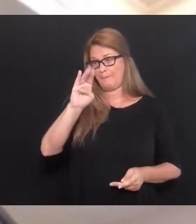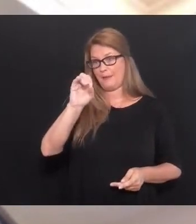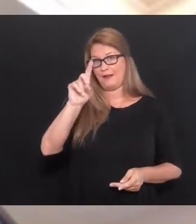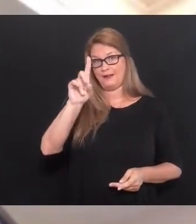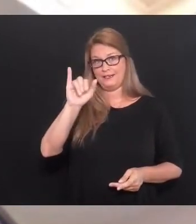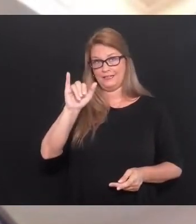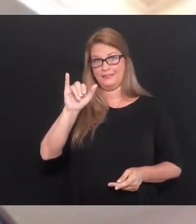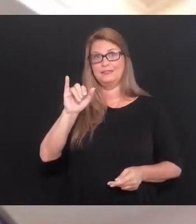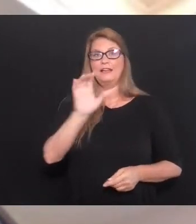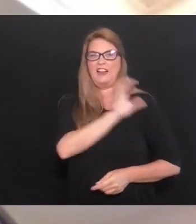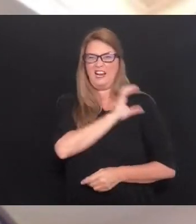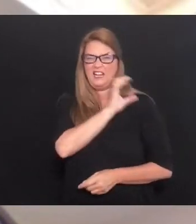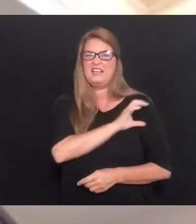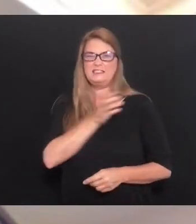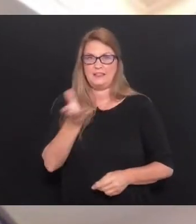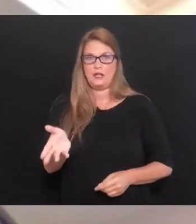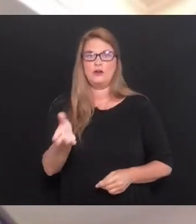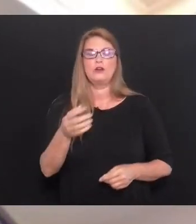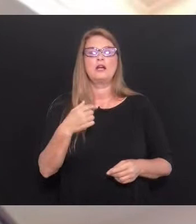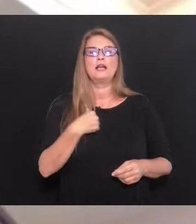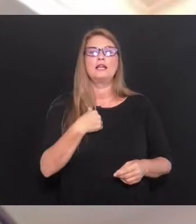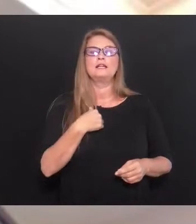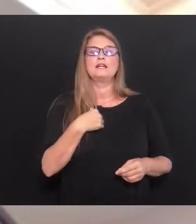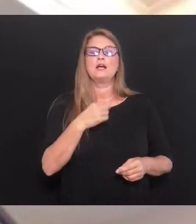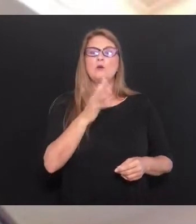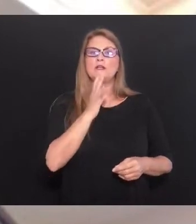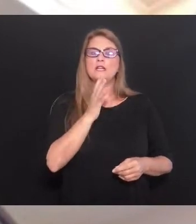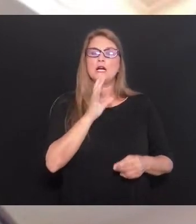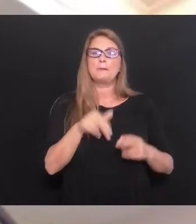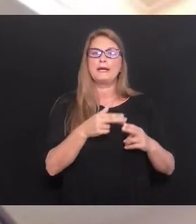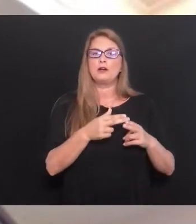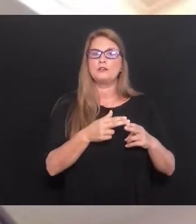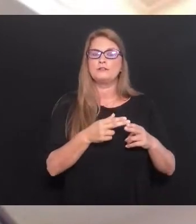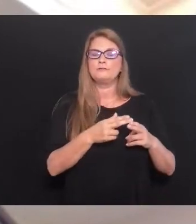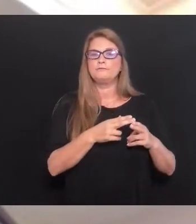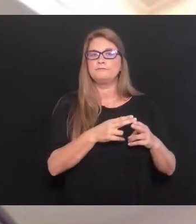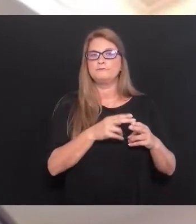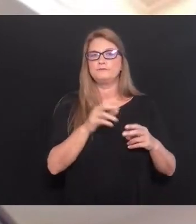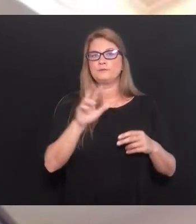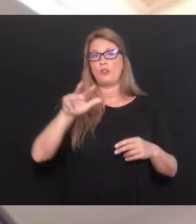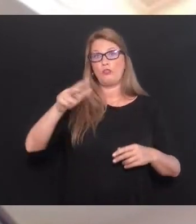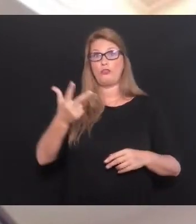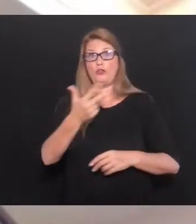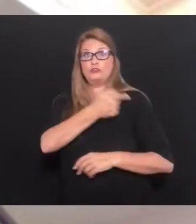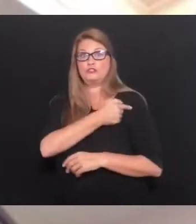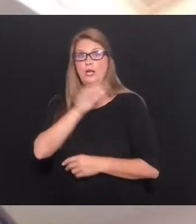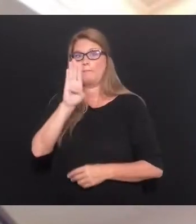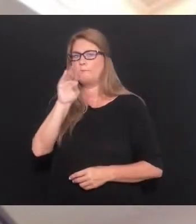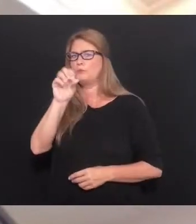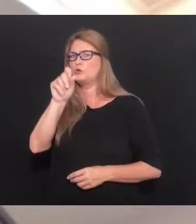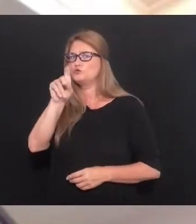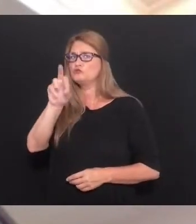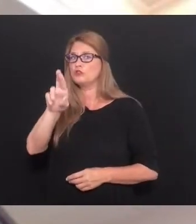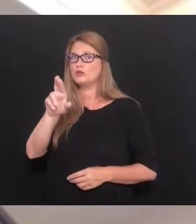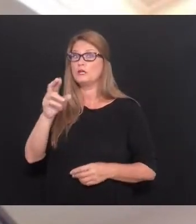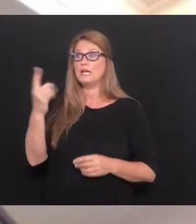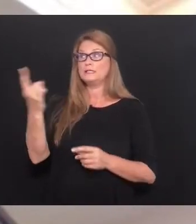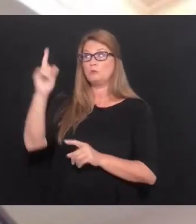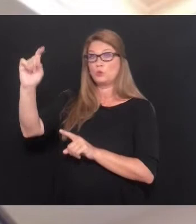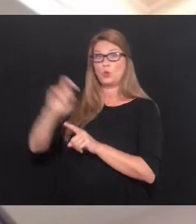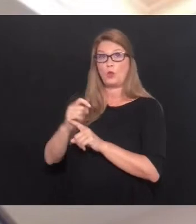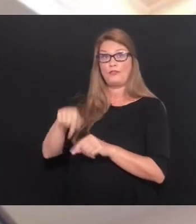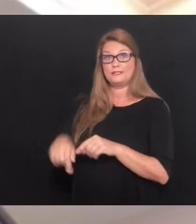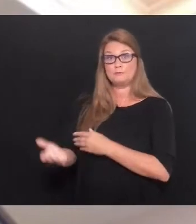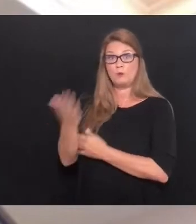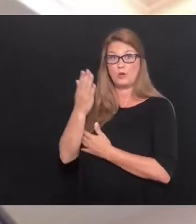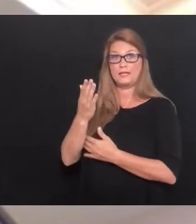the last thing I'd leave you with related to what was talked about with the booster dose, we had a call this morning,